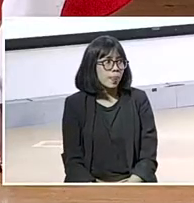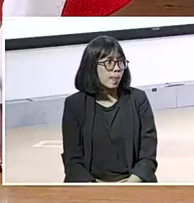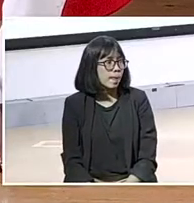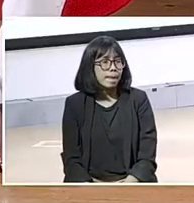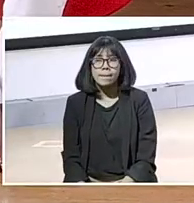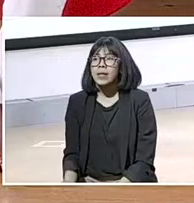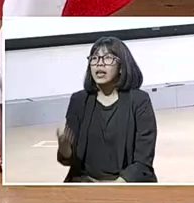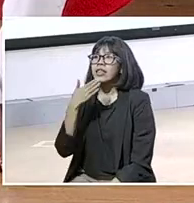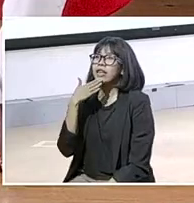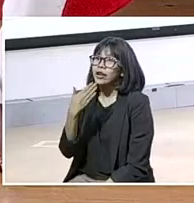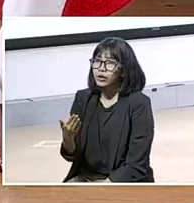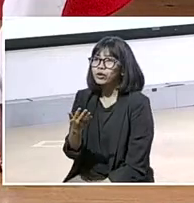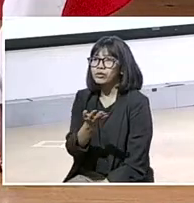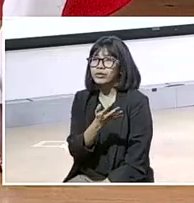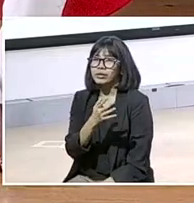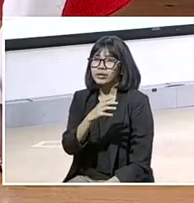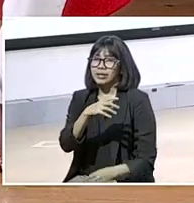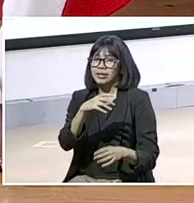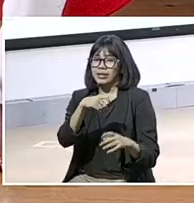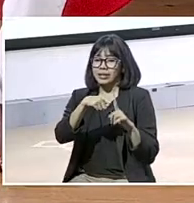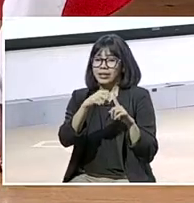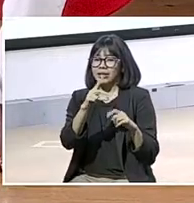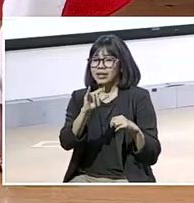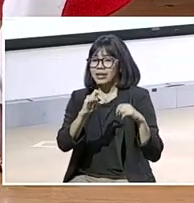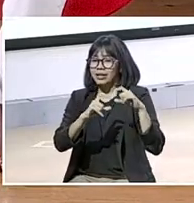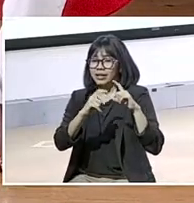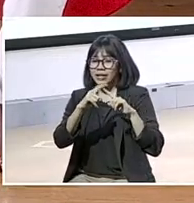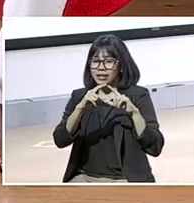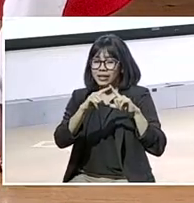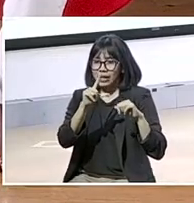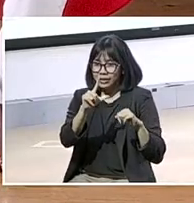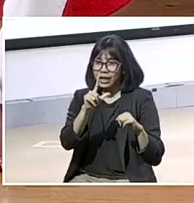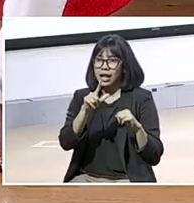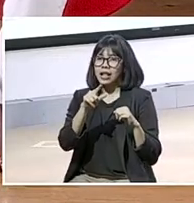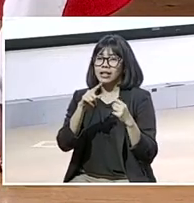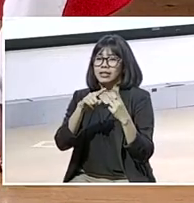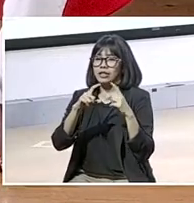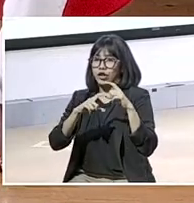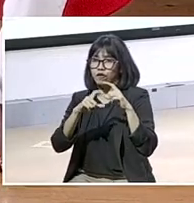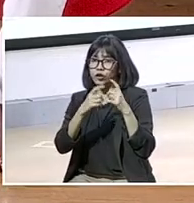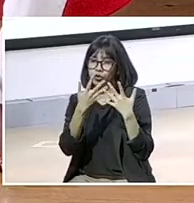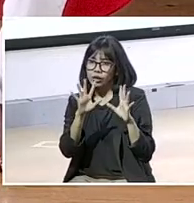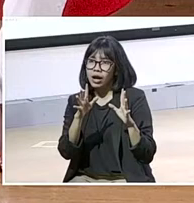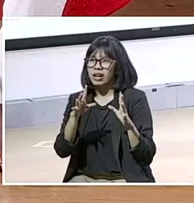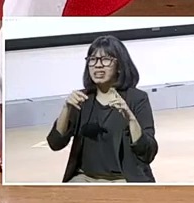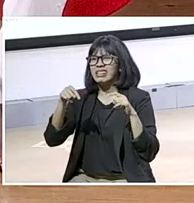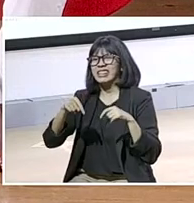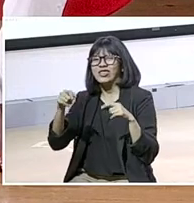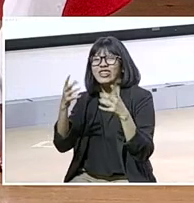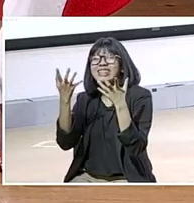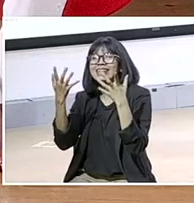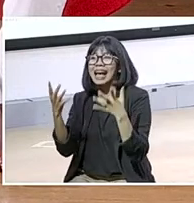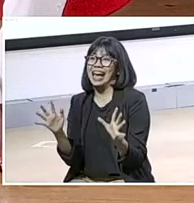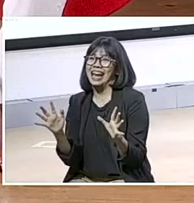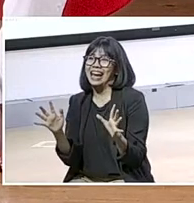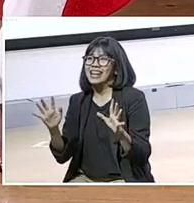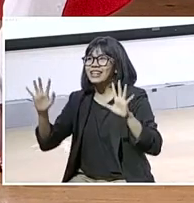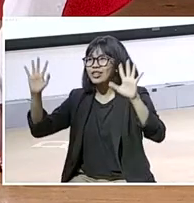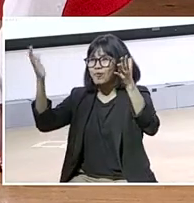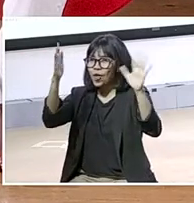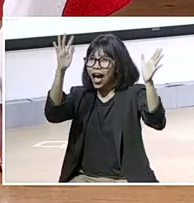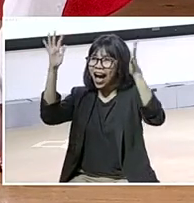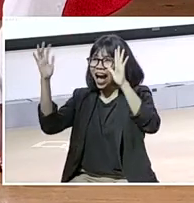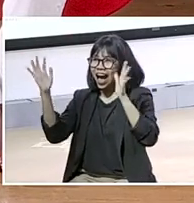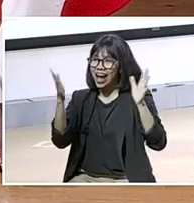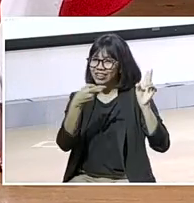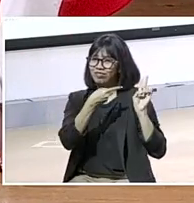Thank you very much, Crystal, Stephen, for answering those questions. And I think that wraps it up. So once again, rounds of applause for